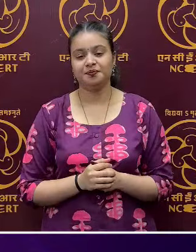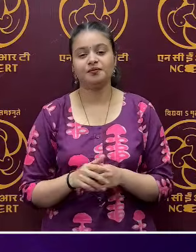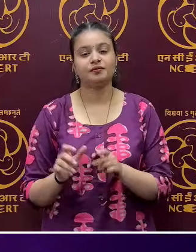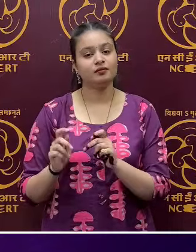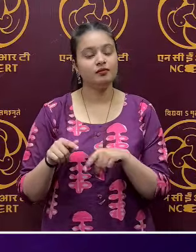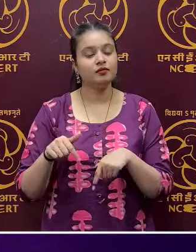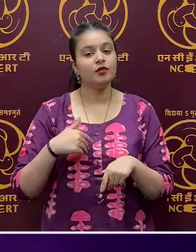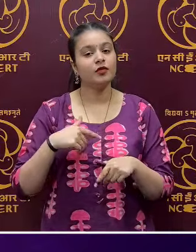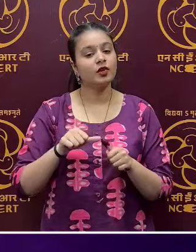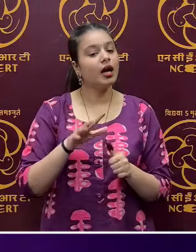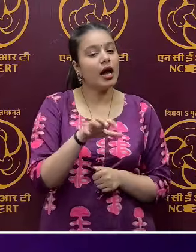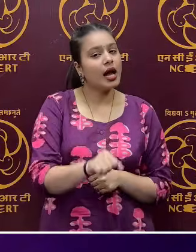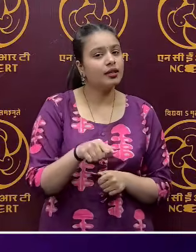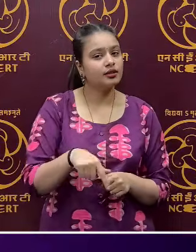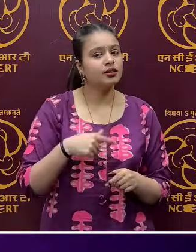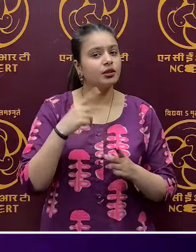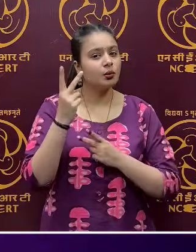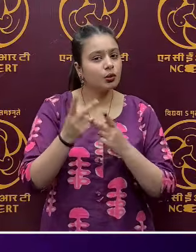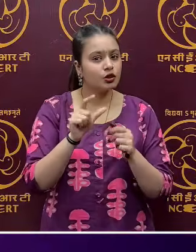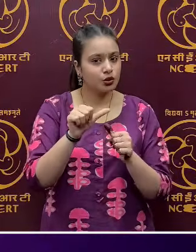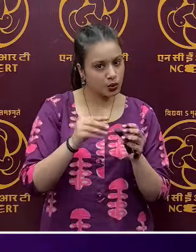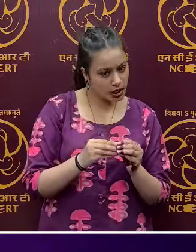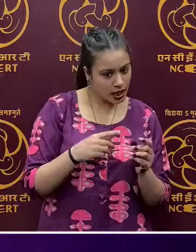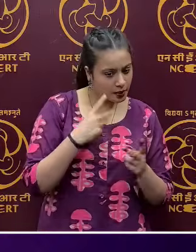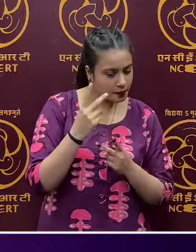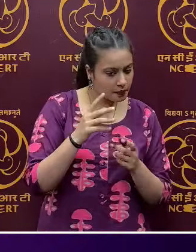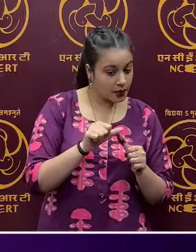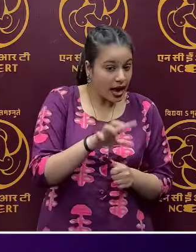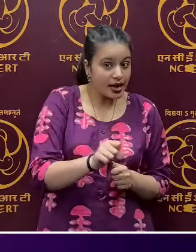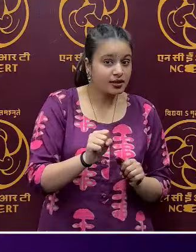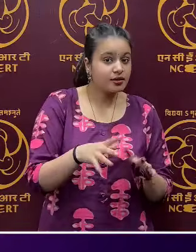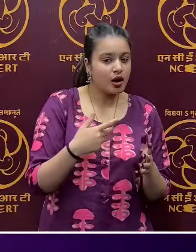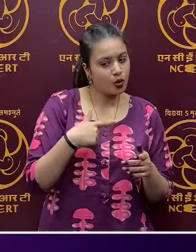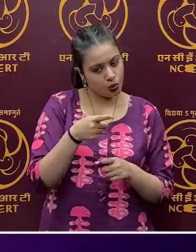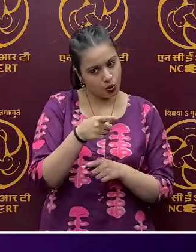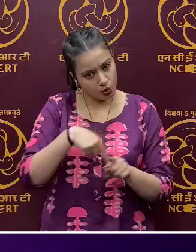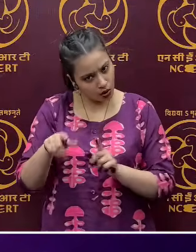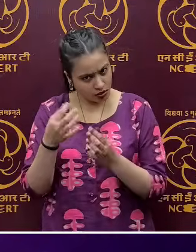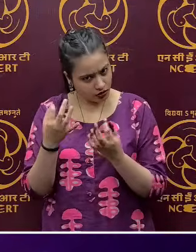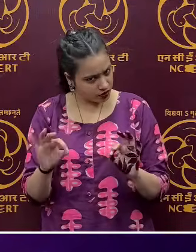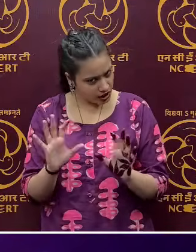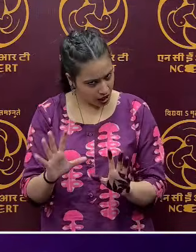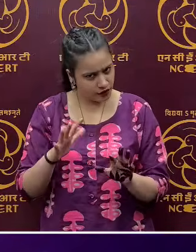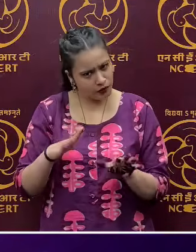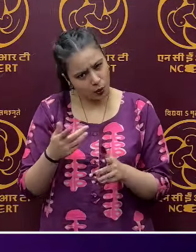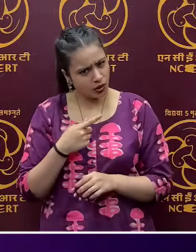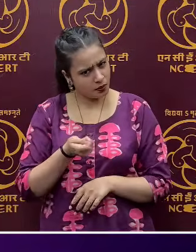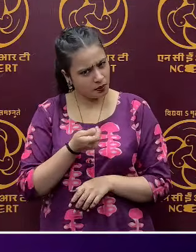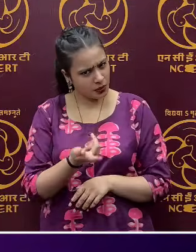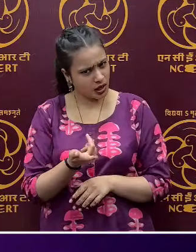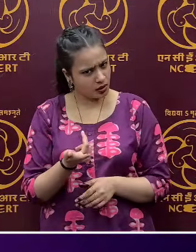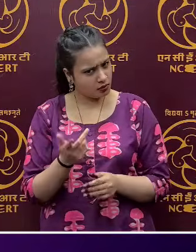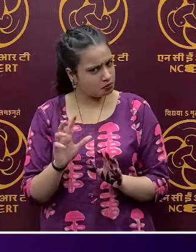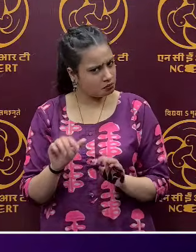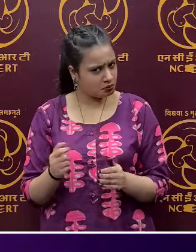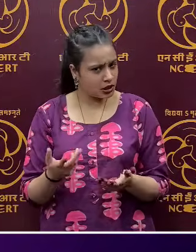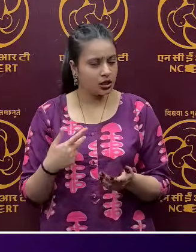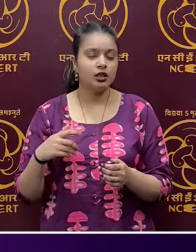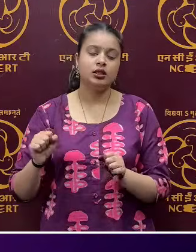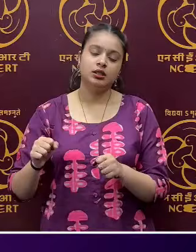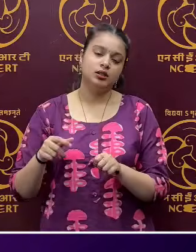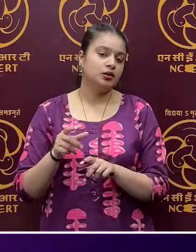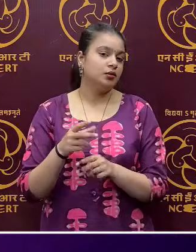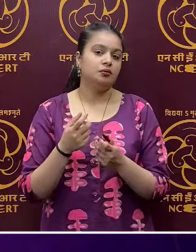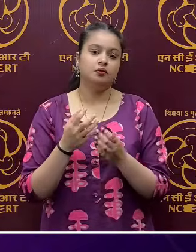how do we access these virtual labs? Are they free for everybody, or do we need to pay for some of its features? No, it's absolutely